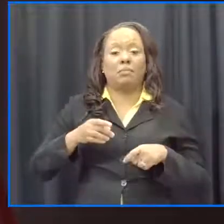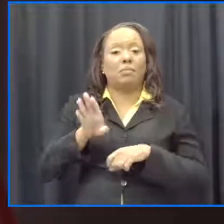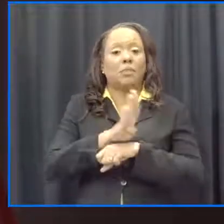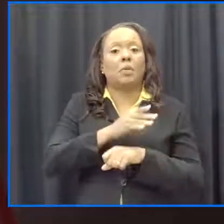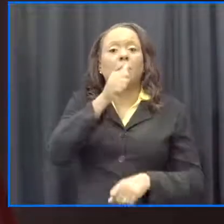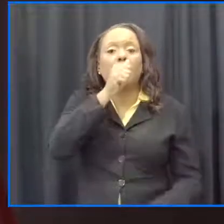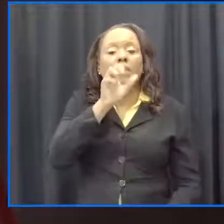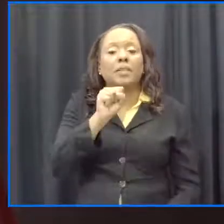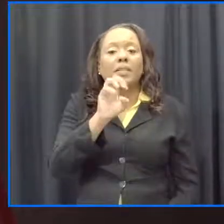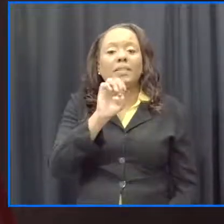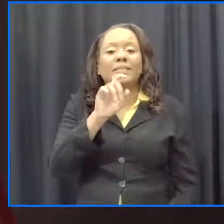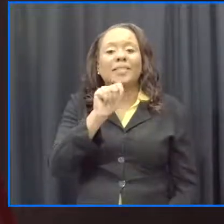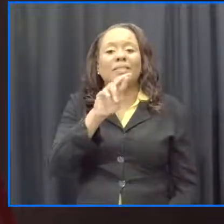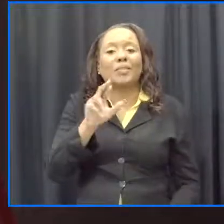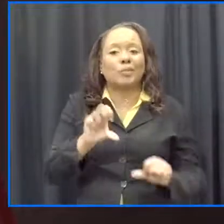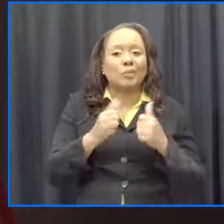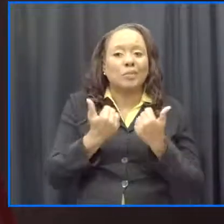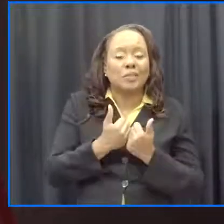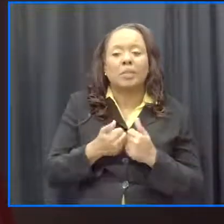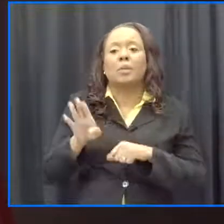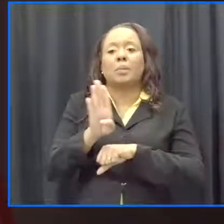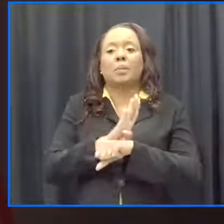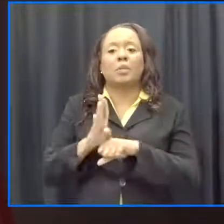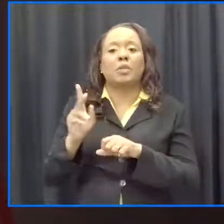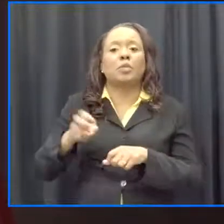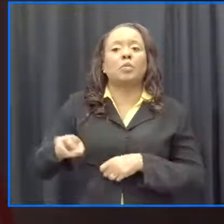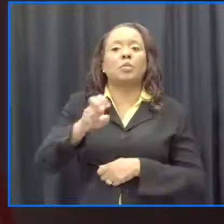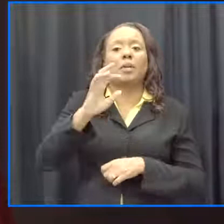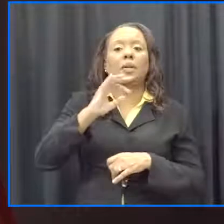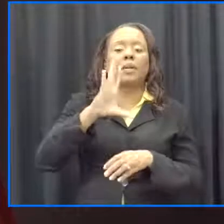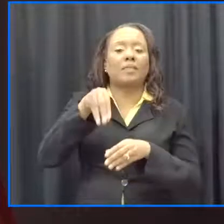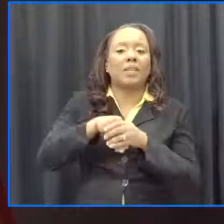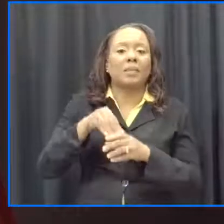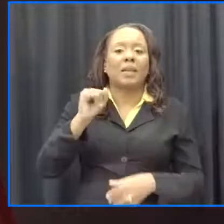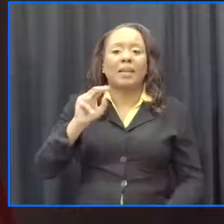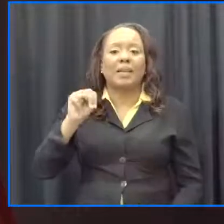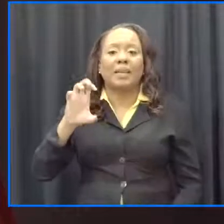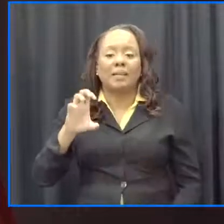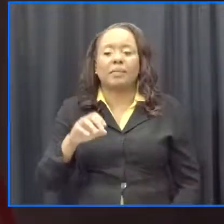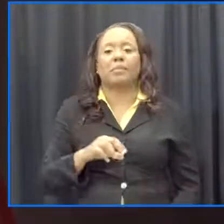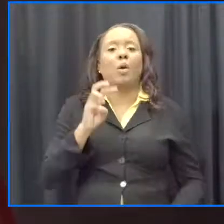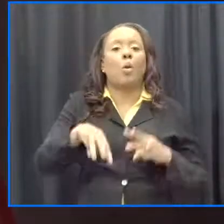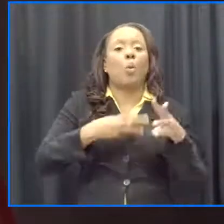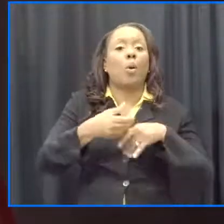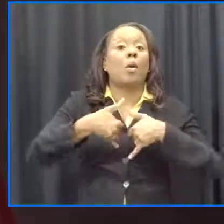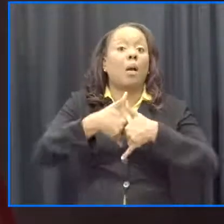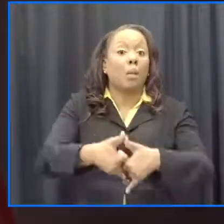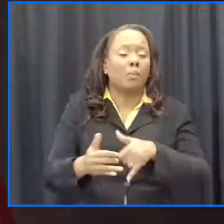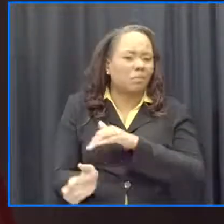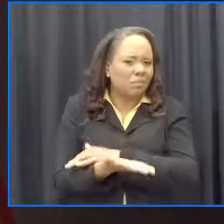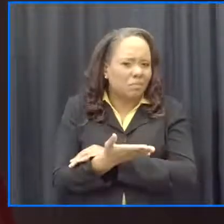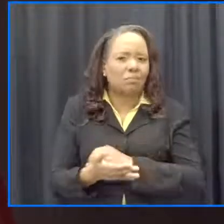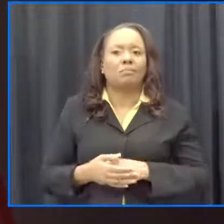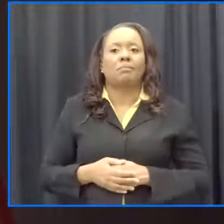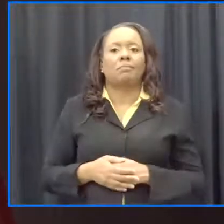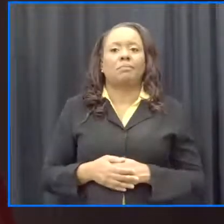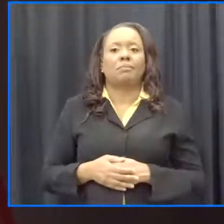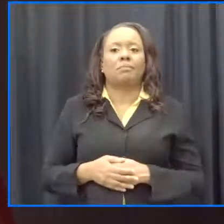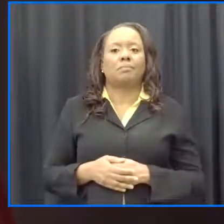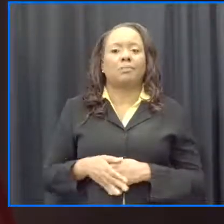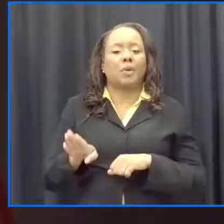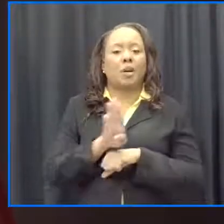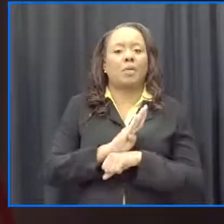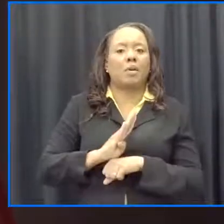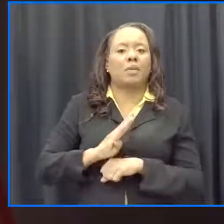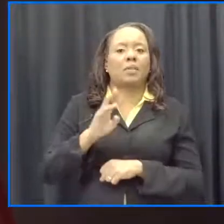Sector Association, the Barbados Tourism Investment, Inc., World Cup Barbados, Inc., the Barbados